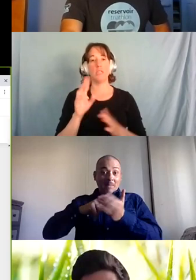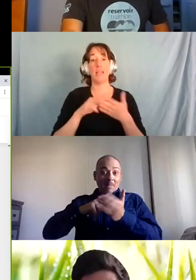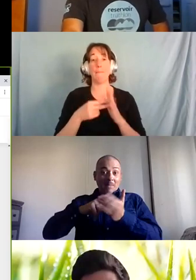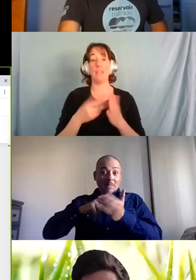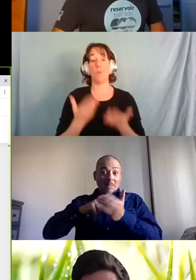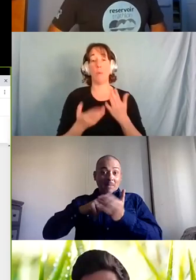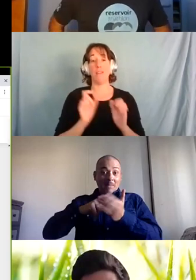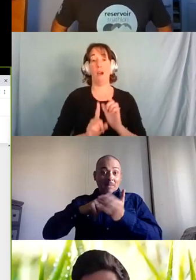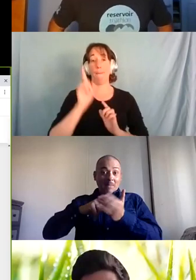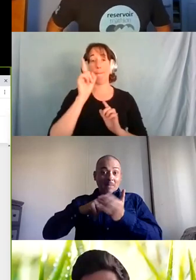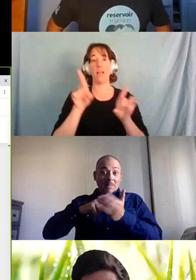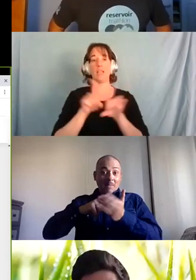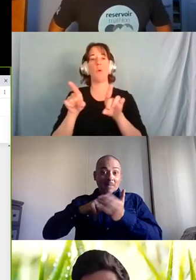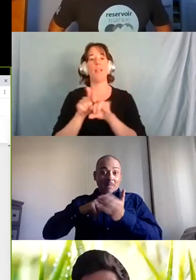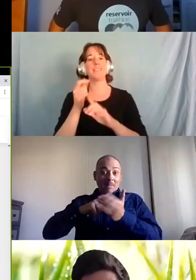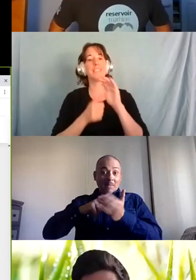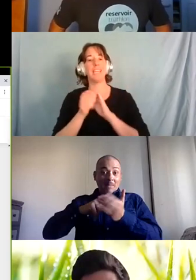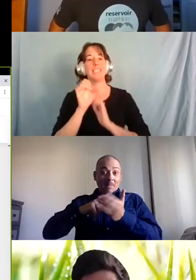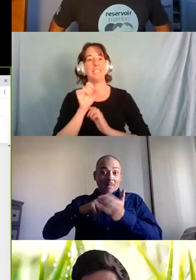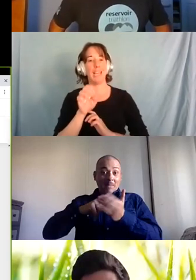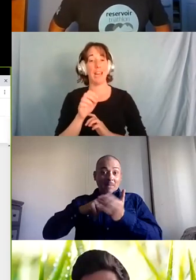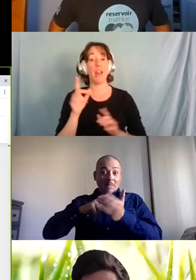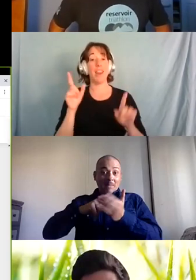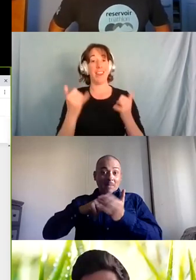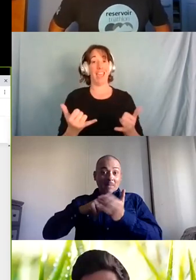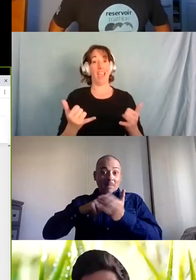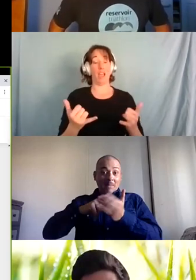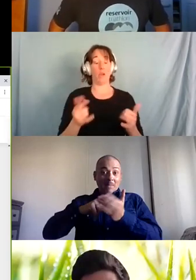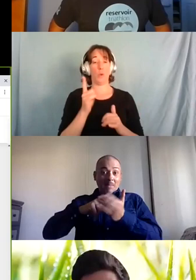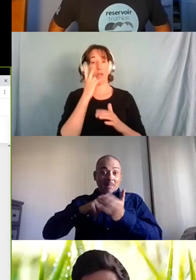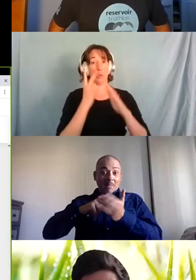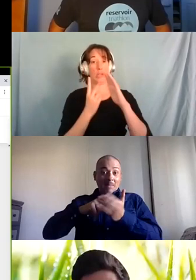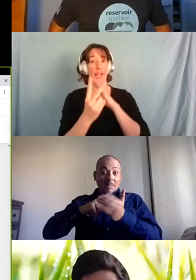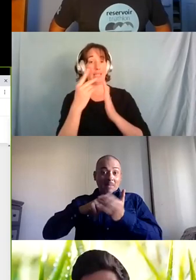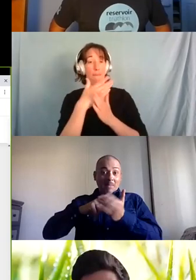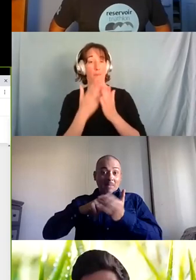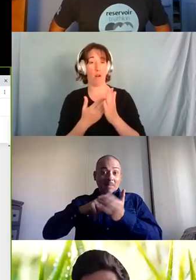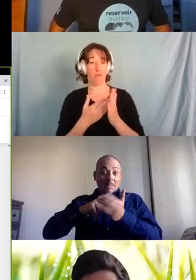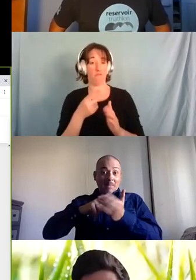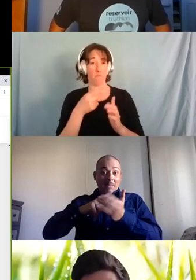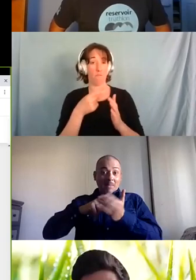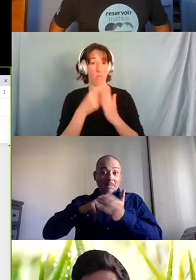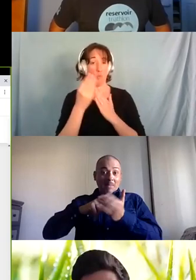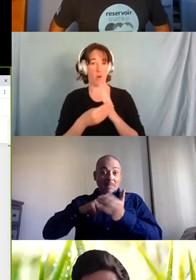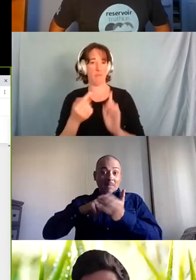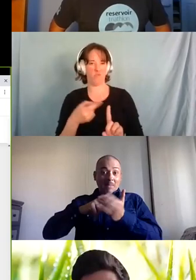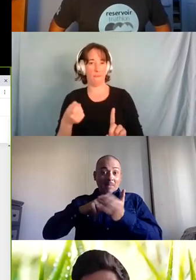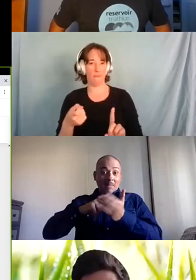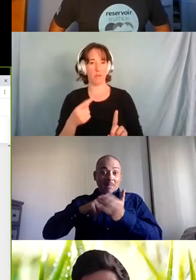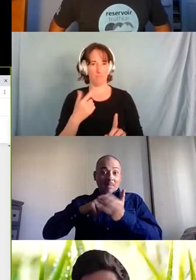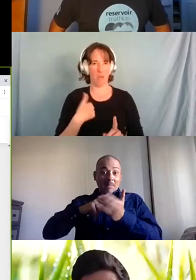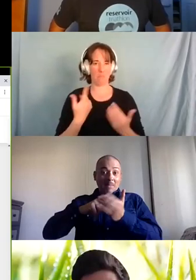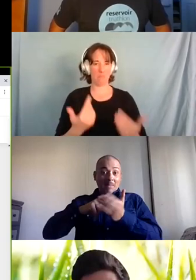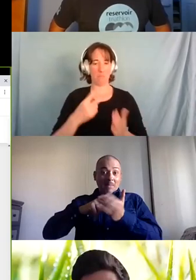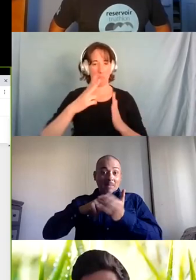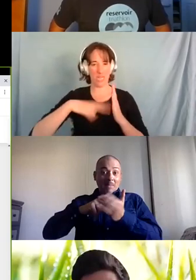And then this is where the stochastic part of the program comes from. Just to read it out, it